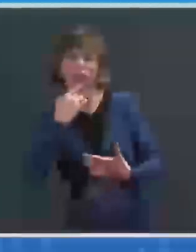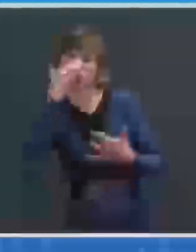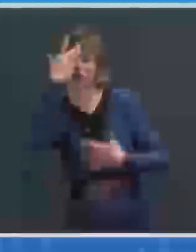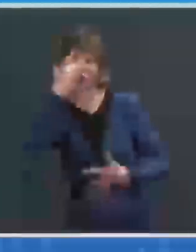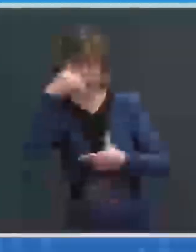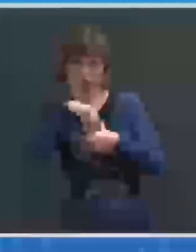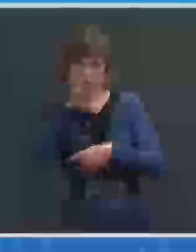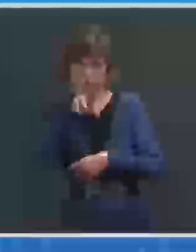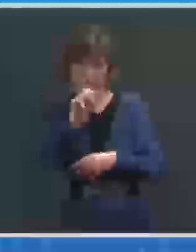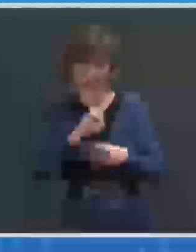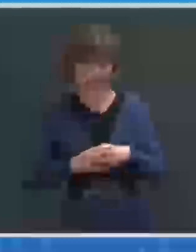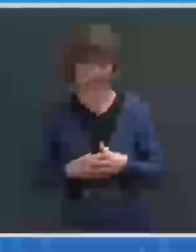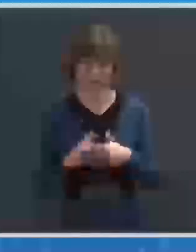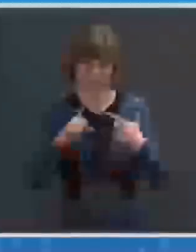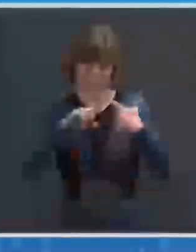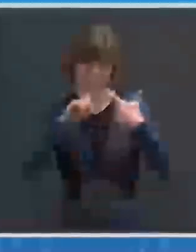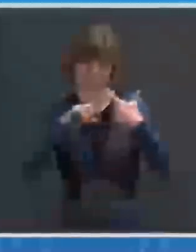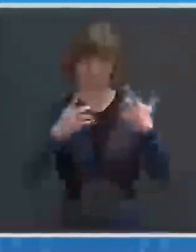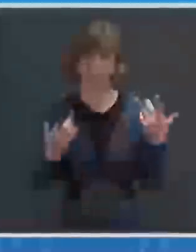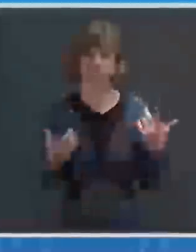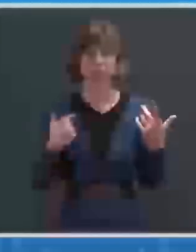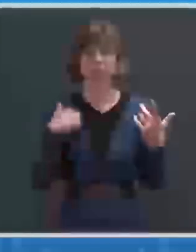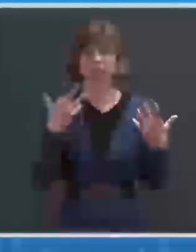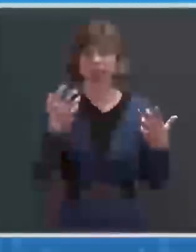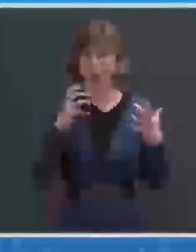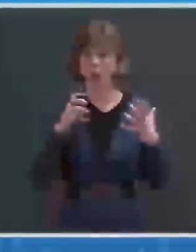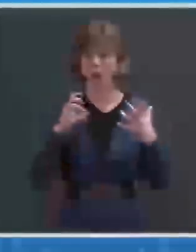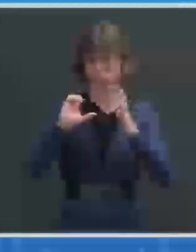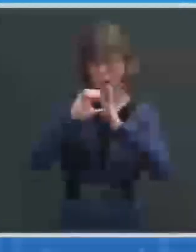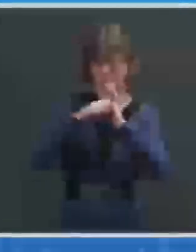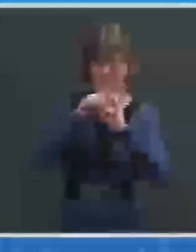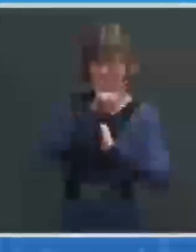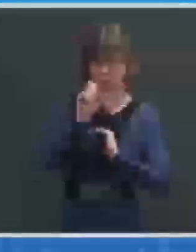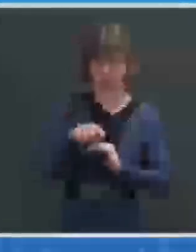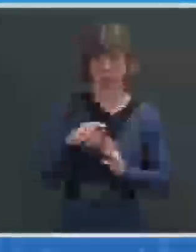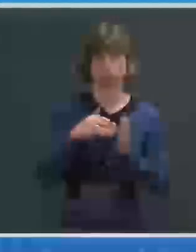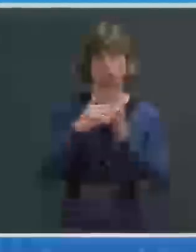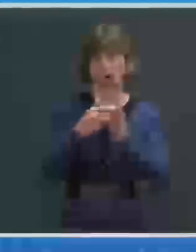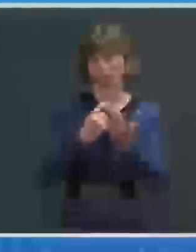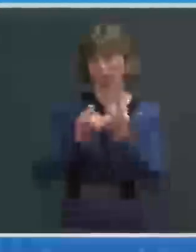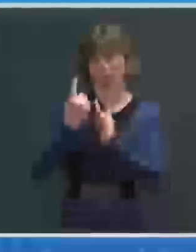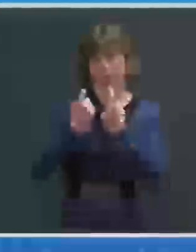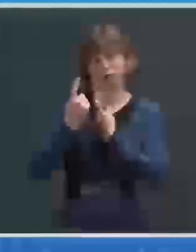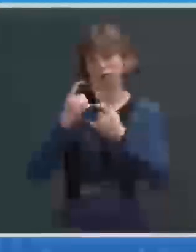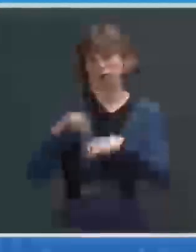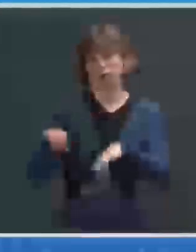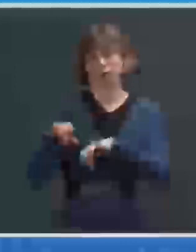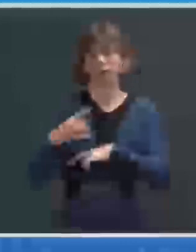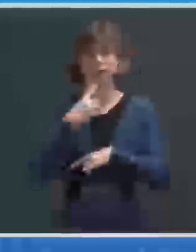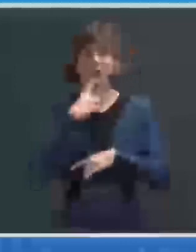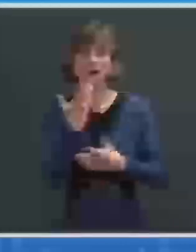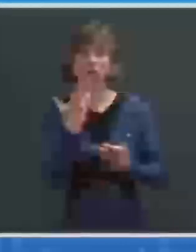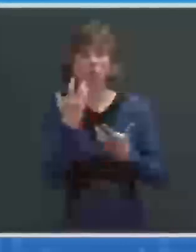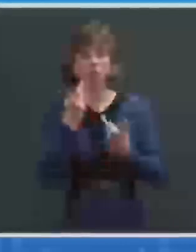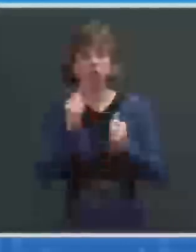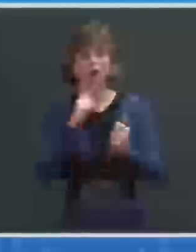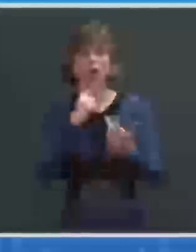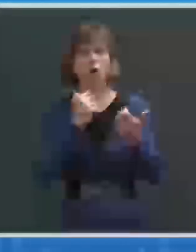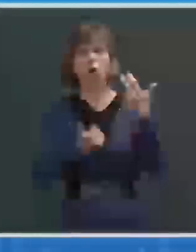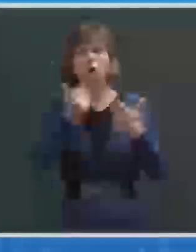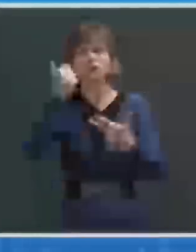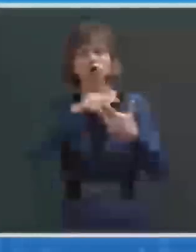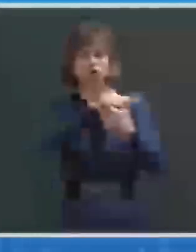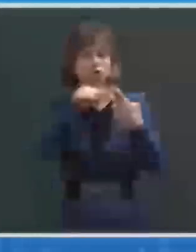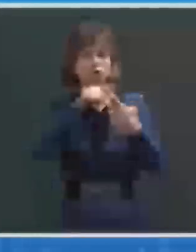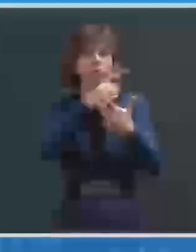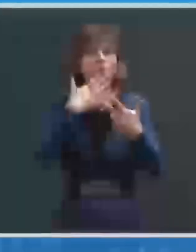States. I want to point out again a question we often get asked. In order to try, we always say, what vaccine is better than the other